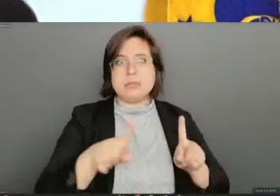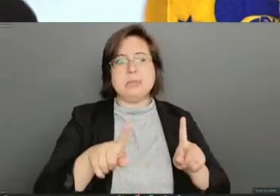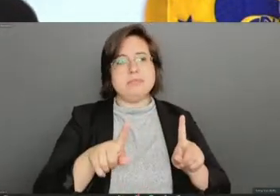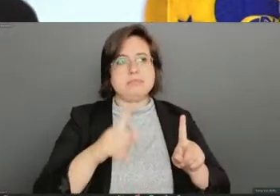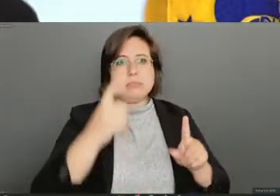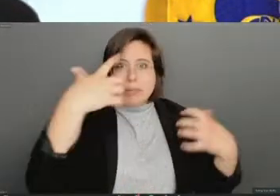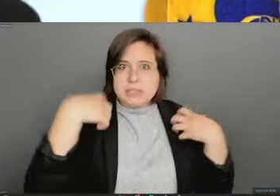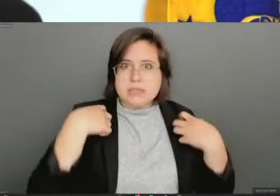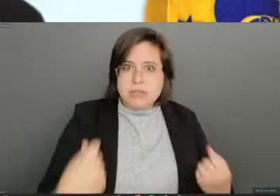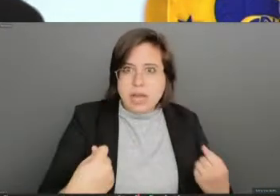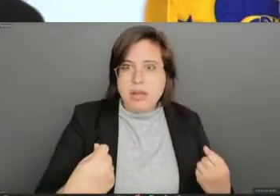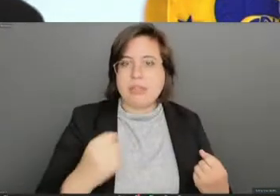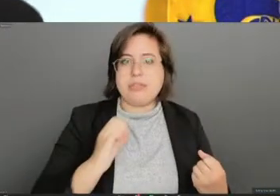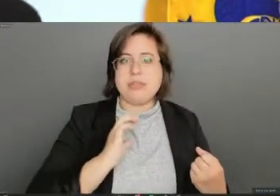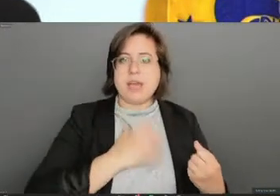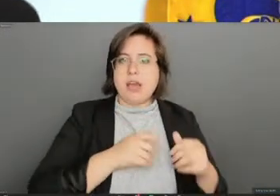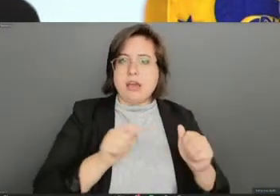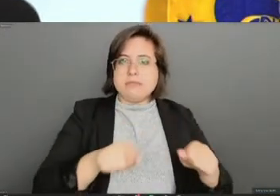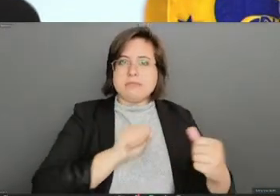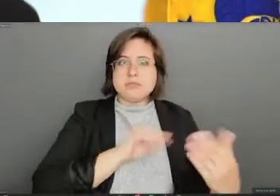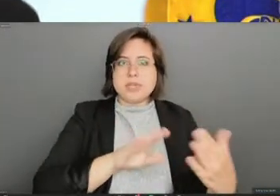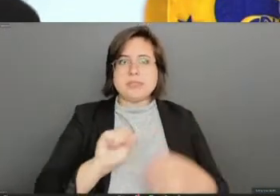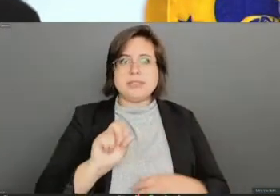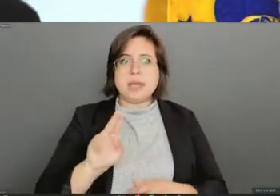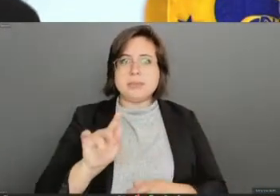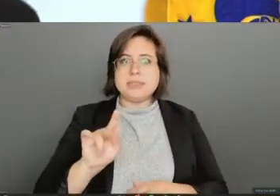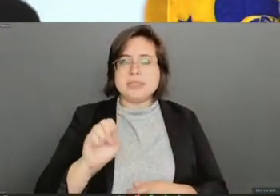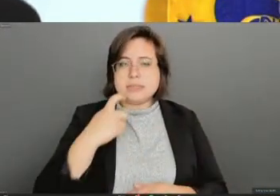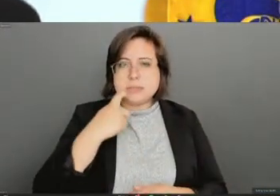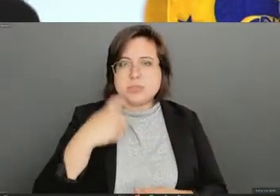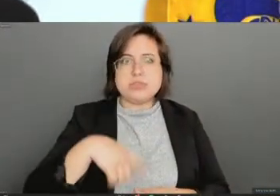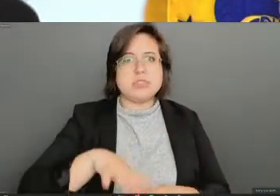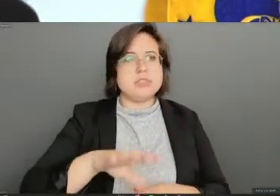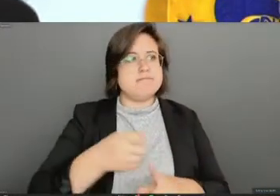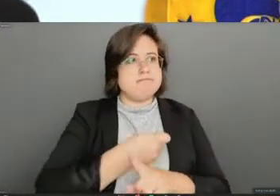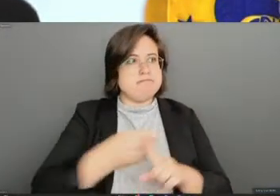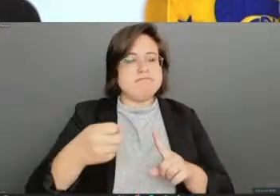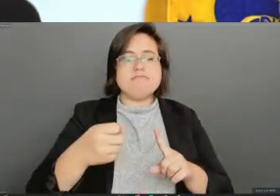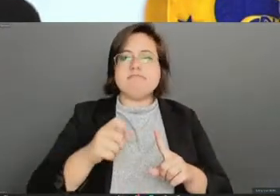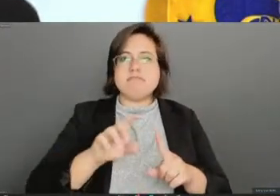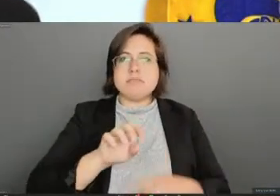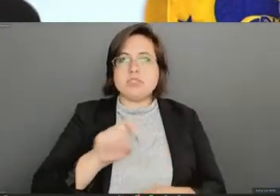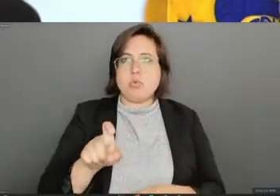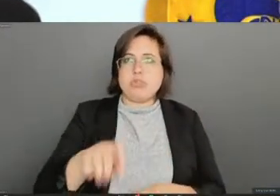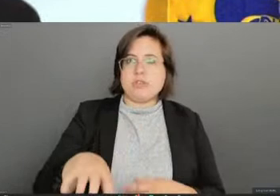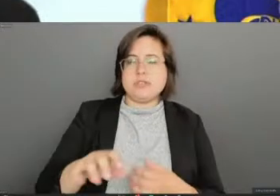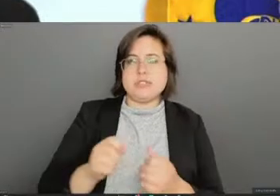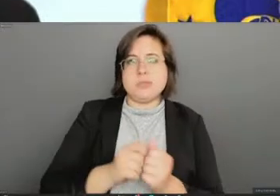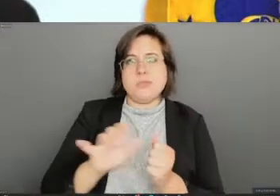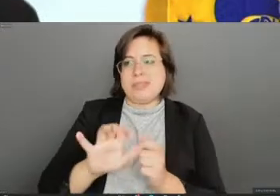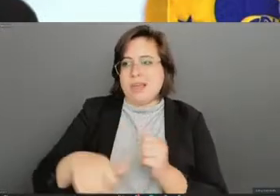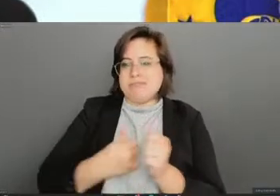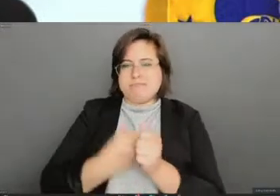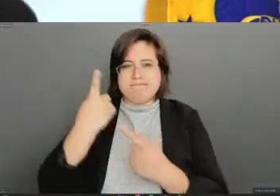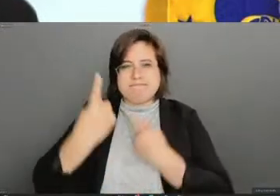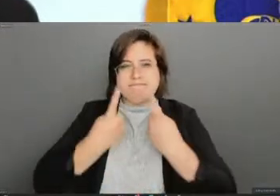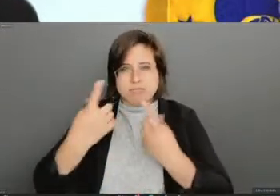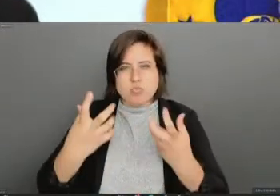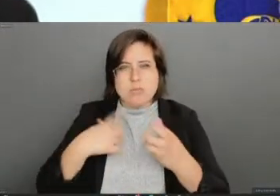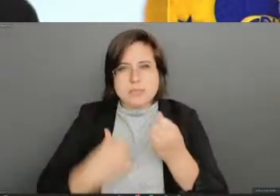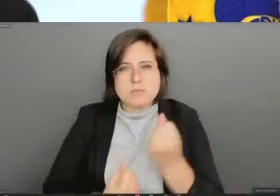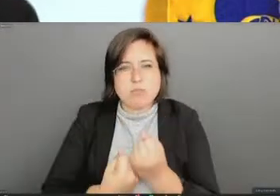our ability to address substance use disorders with an equity focus in mind is really essential to our work. And we want to be